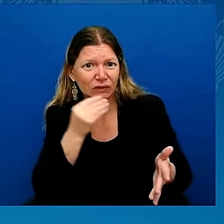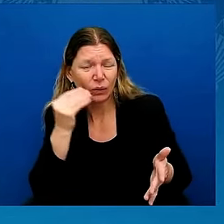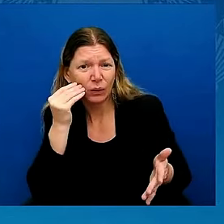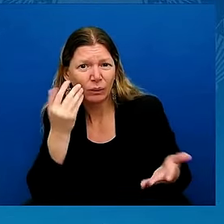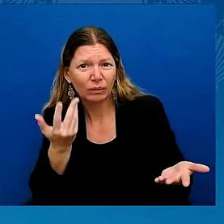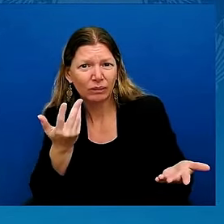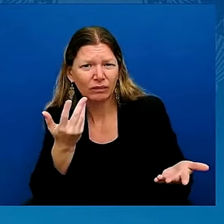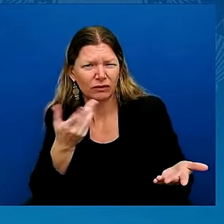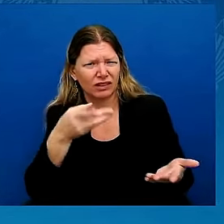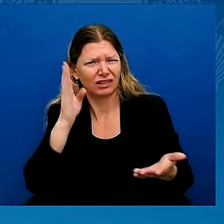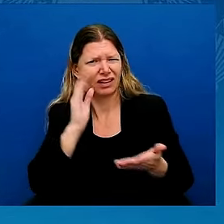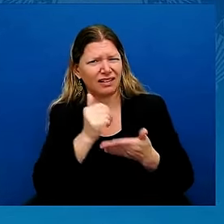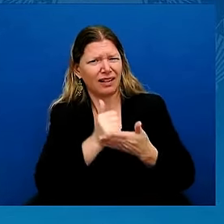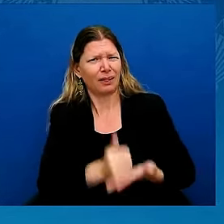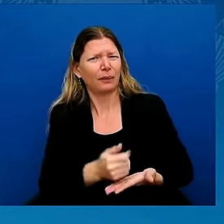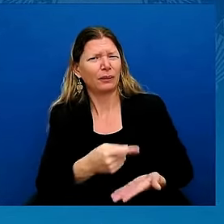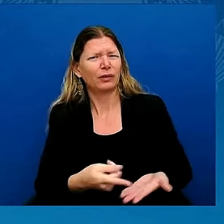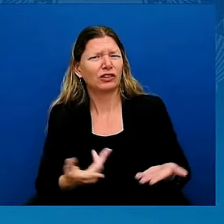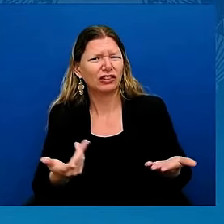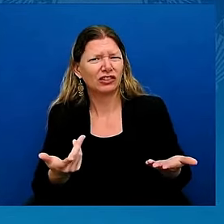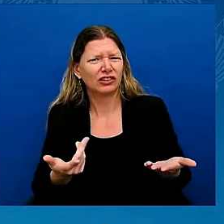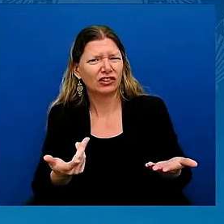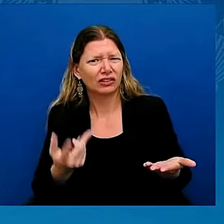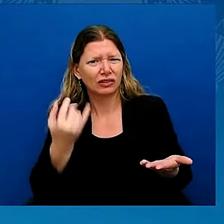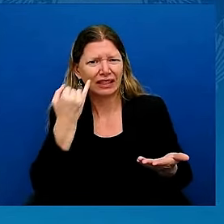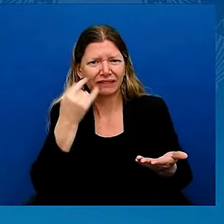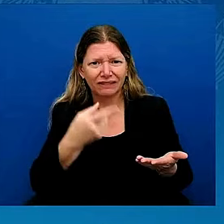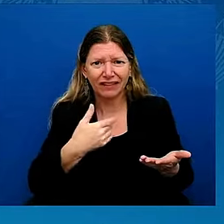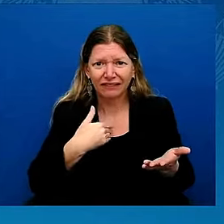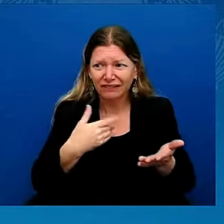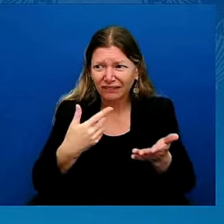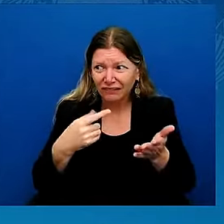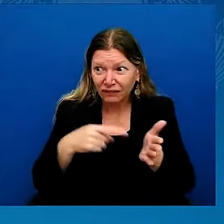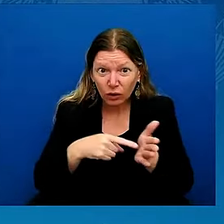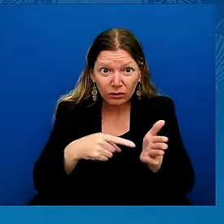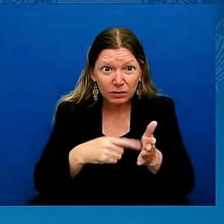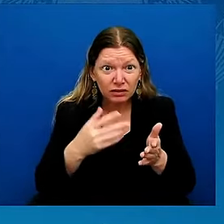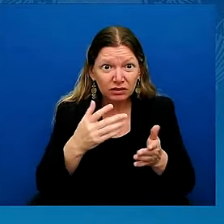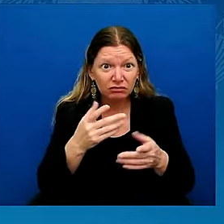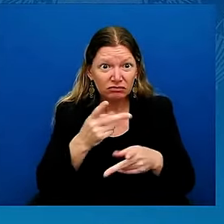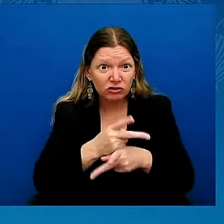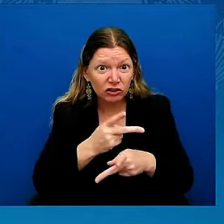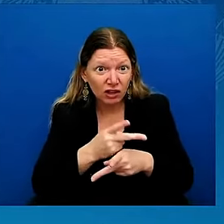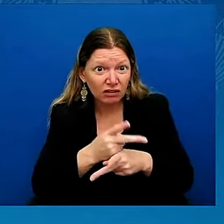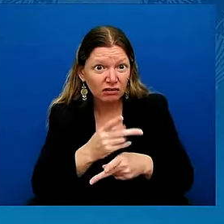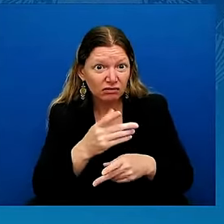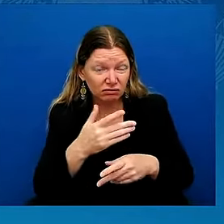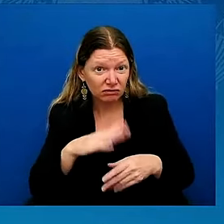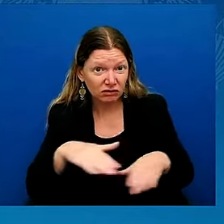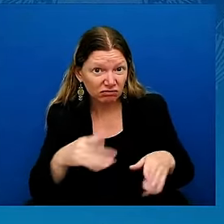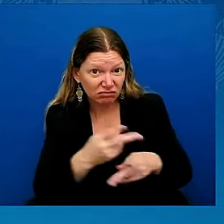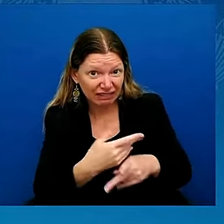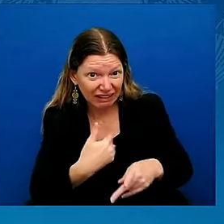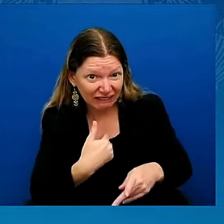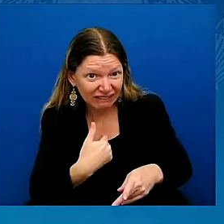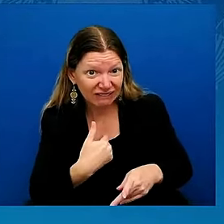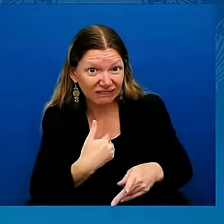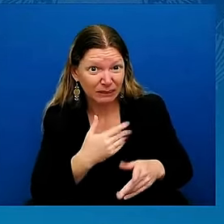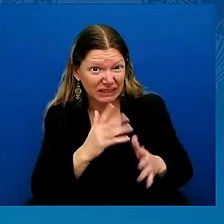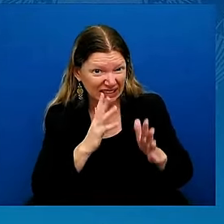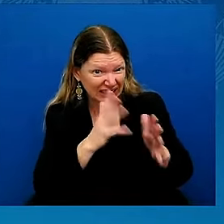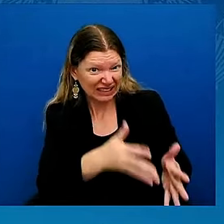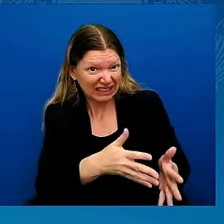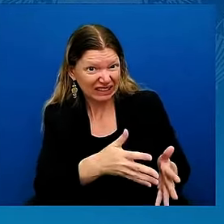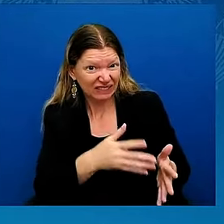childcare. Imagine what that means. She has to leave her home to go to an